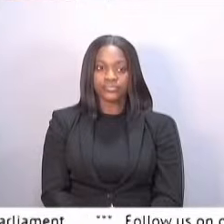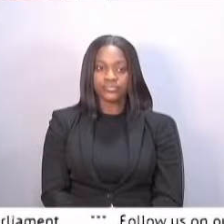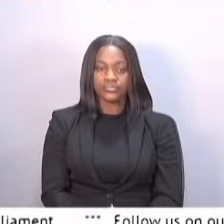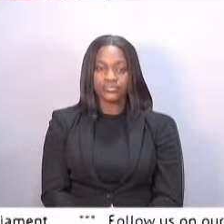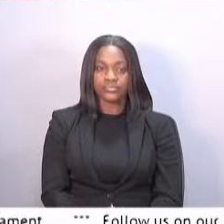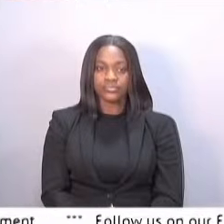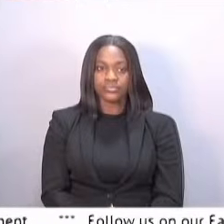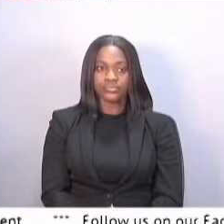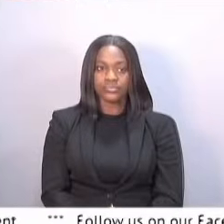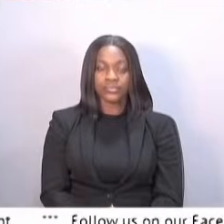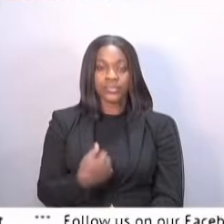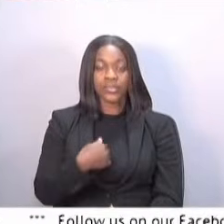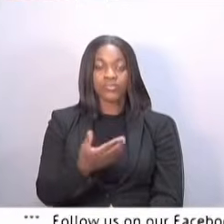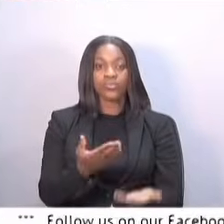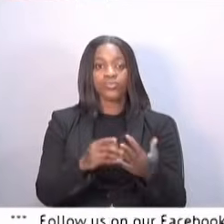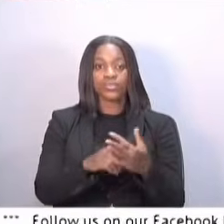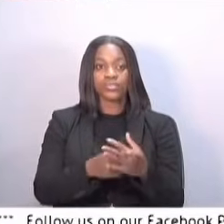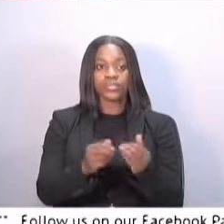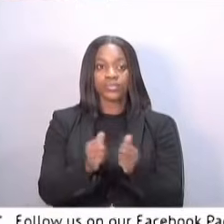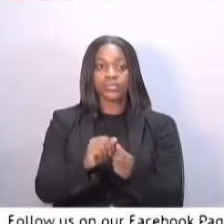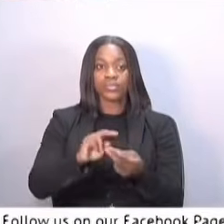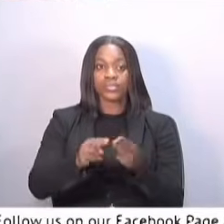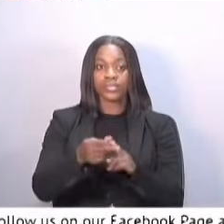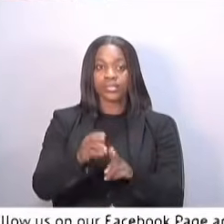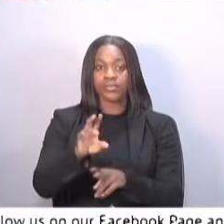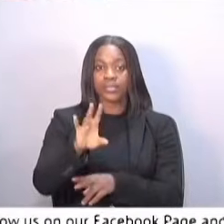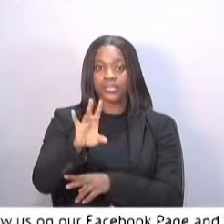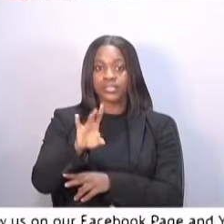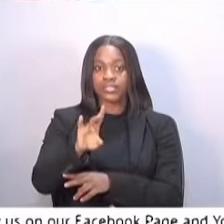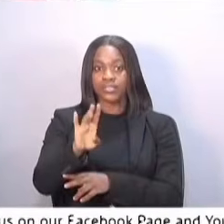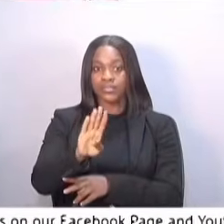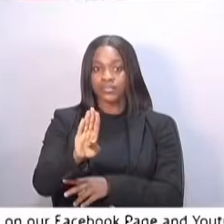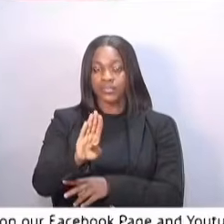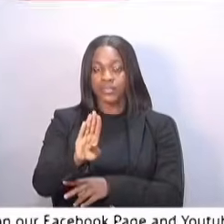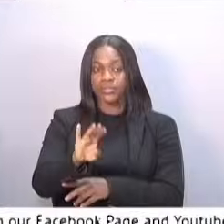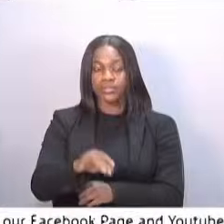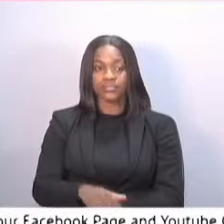we start with item number 7B.